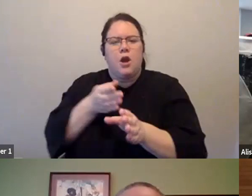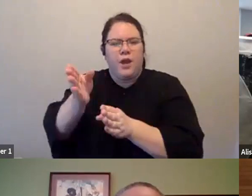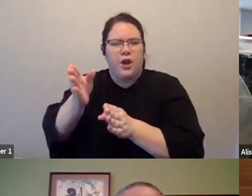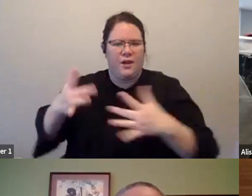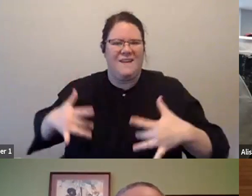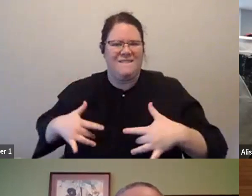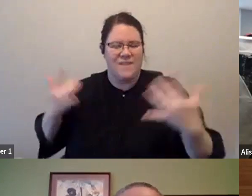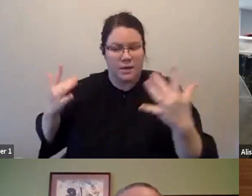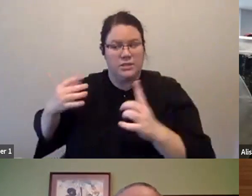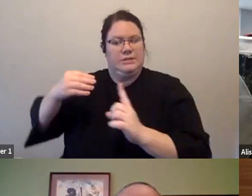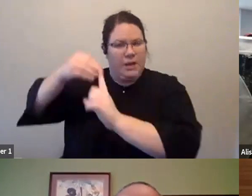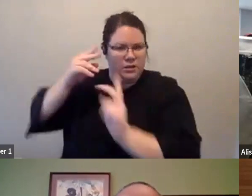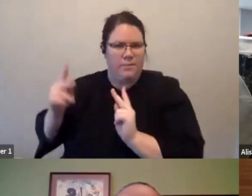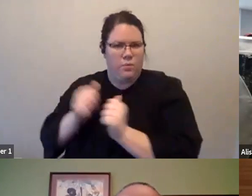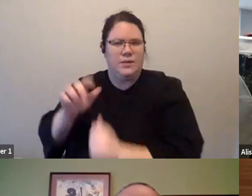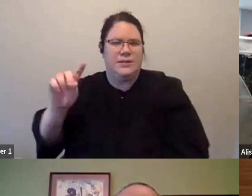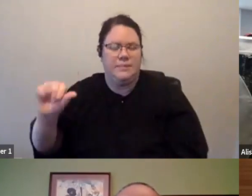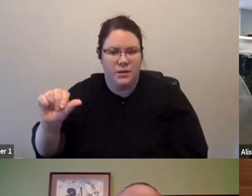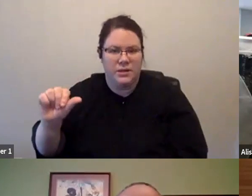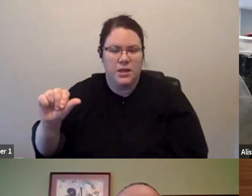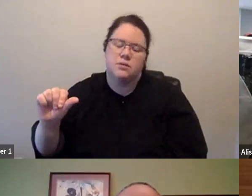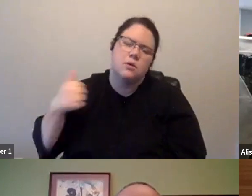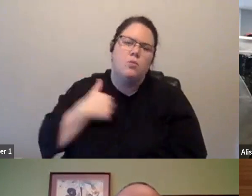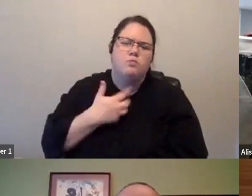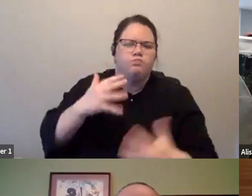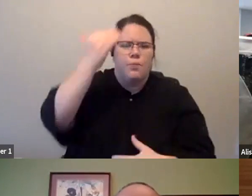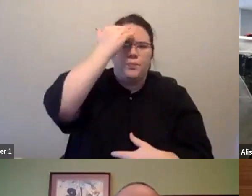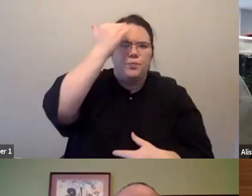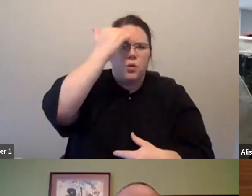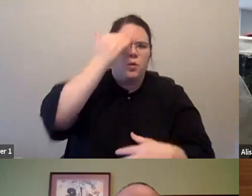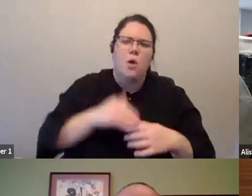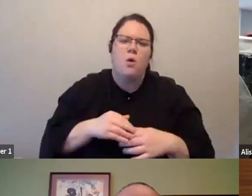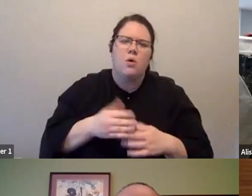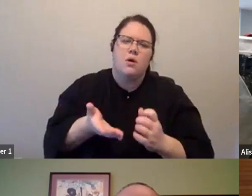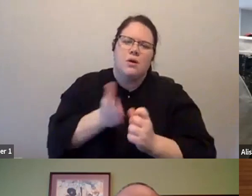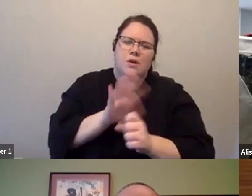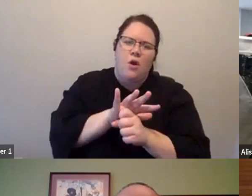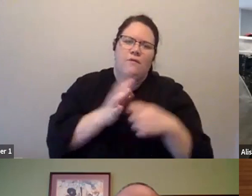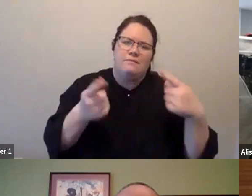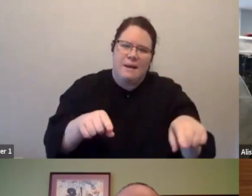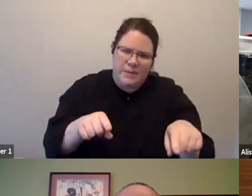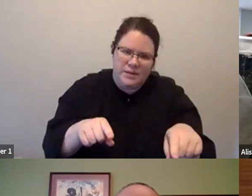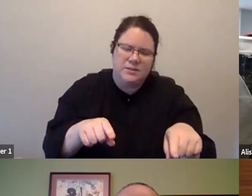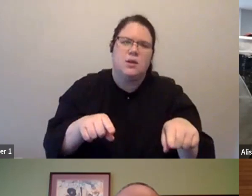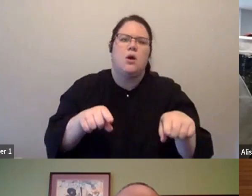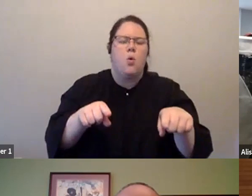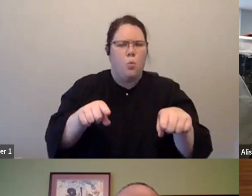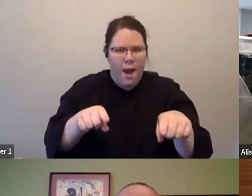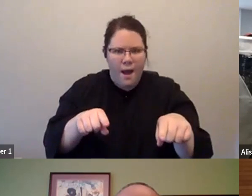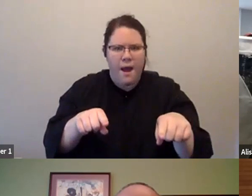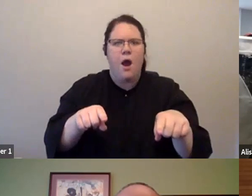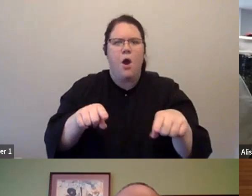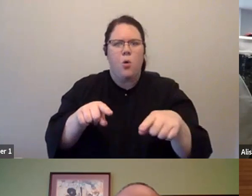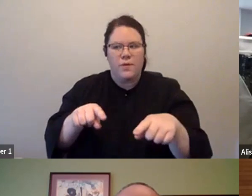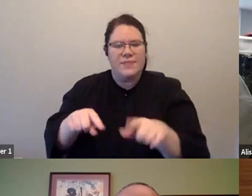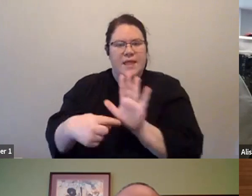with disabilities. As we do know, the realization is that this pandemic has really magnified the